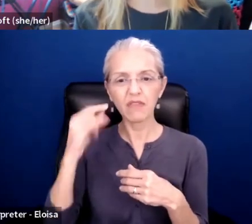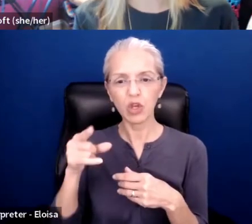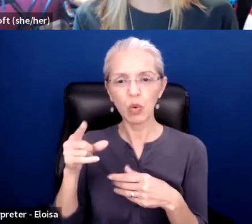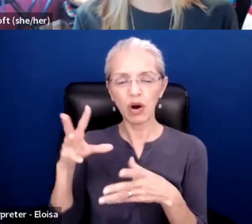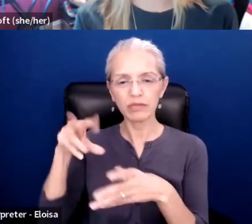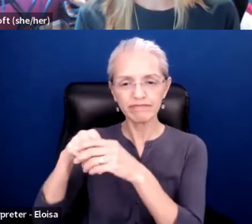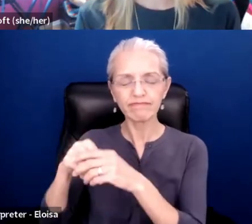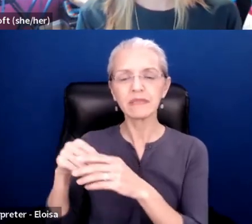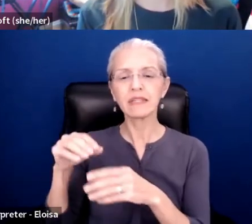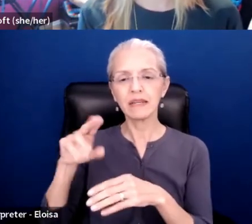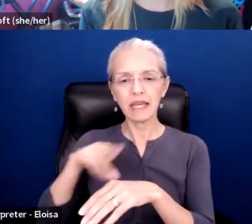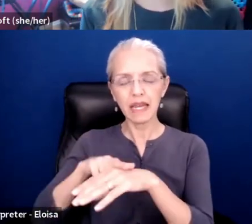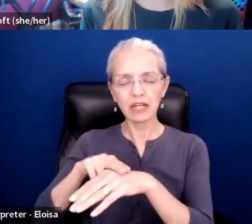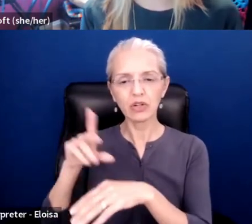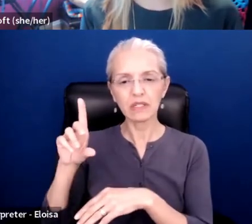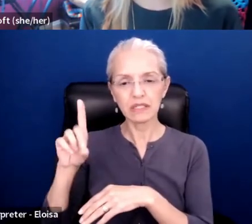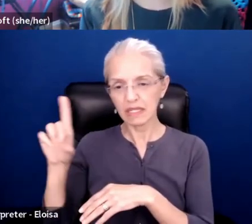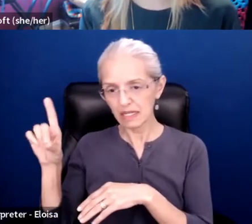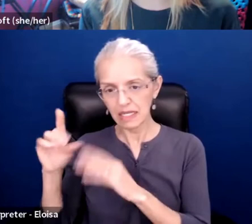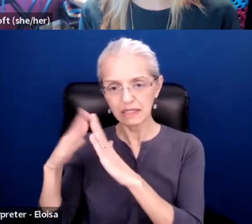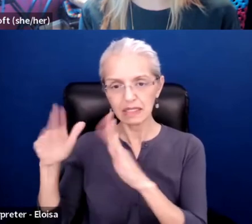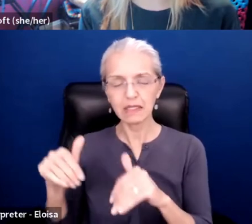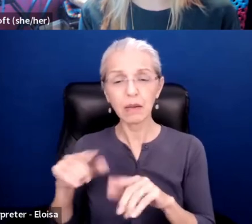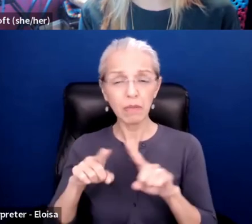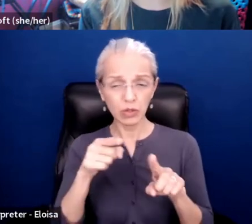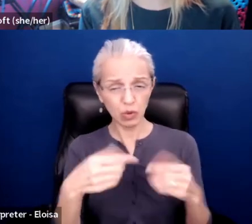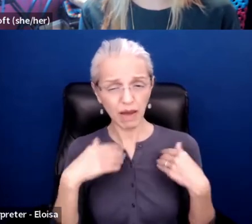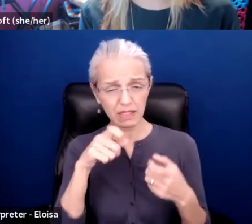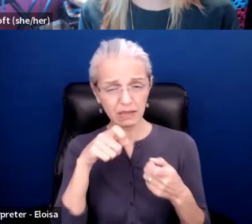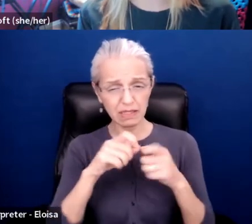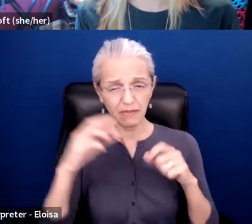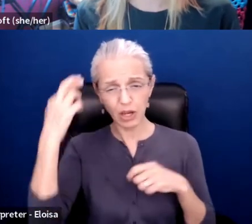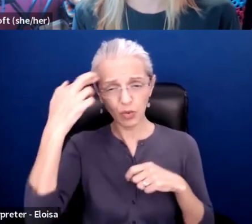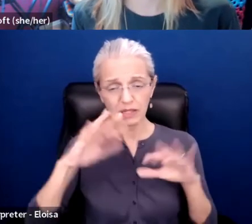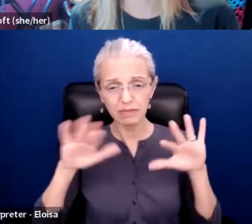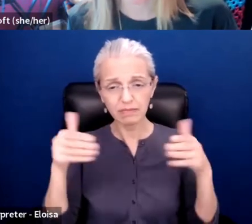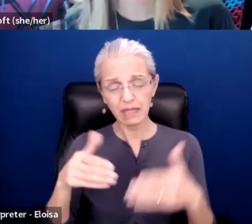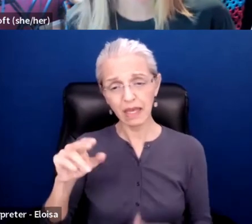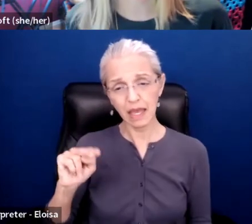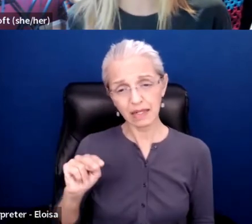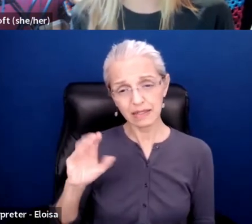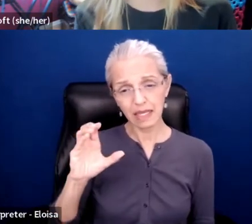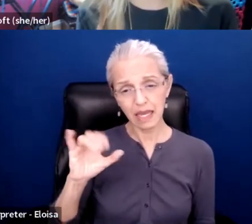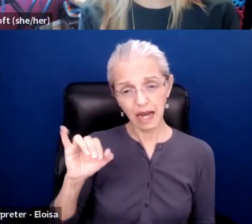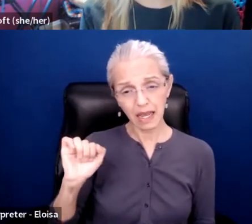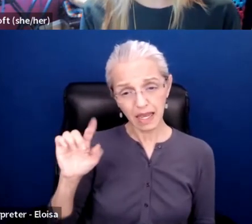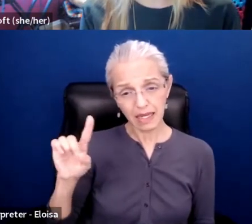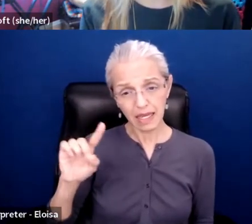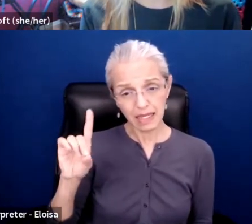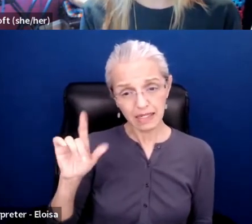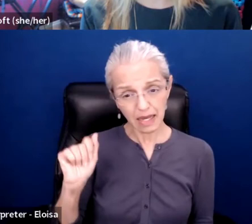systems. Is there a particular reason that this study focused on NCIAD data?